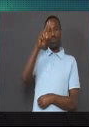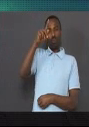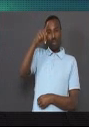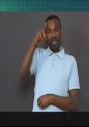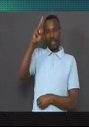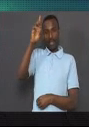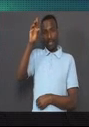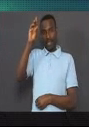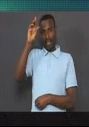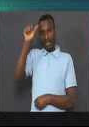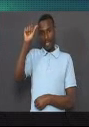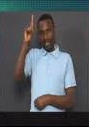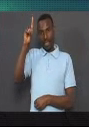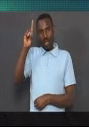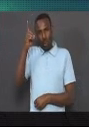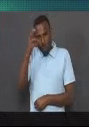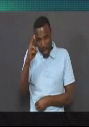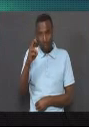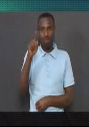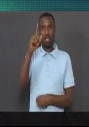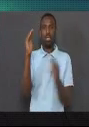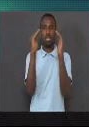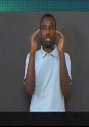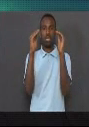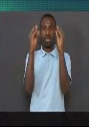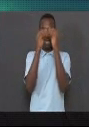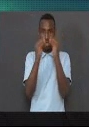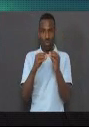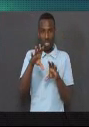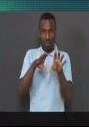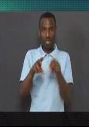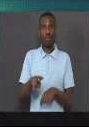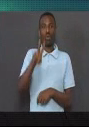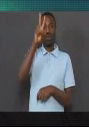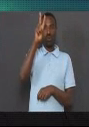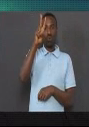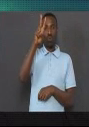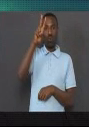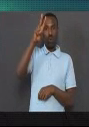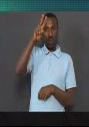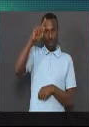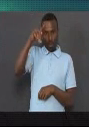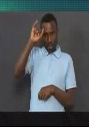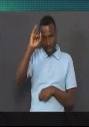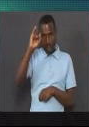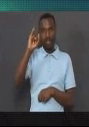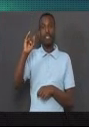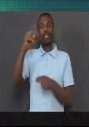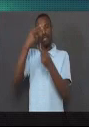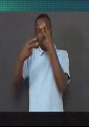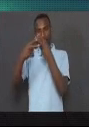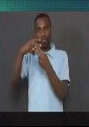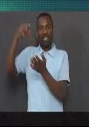the angular frequency can be calculated by 2 pi times frequency.